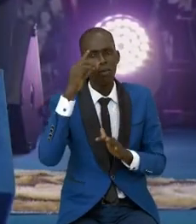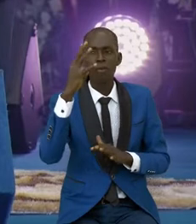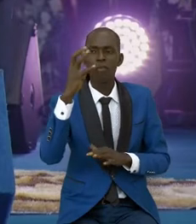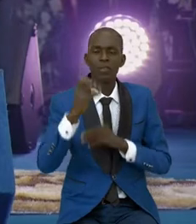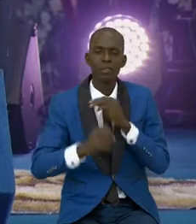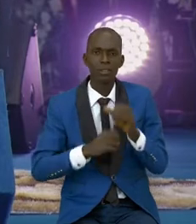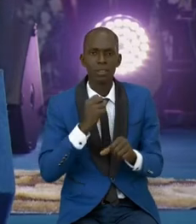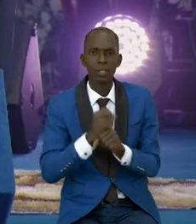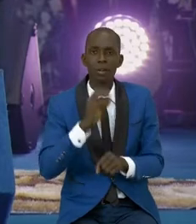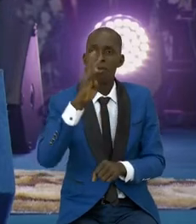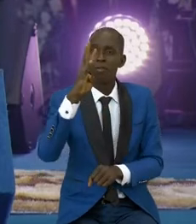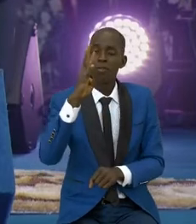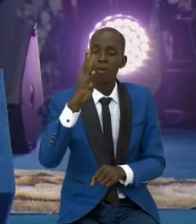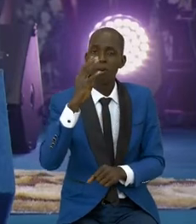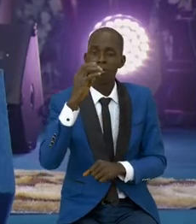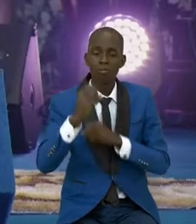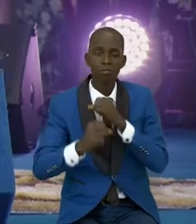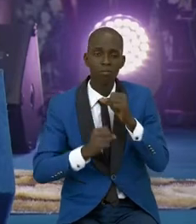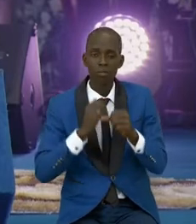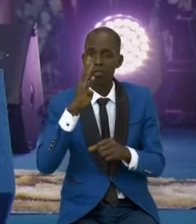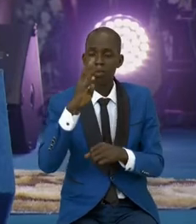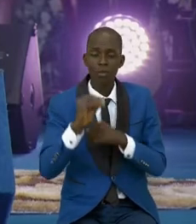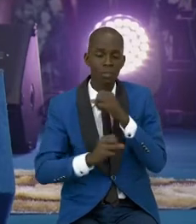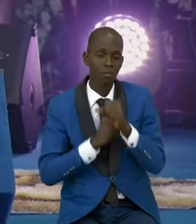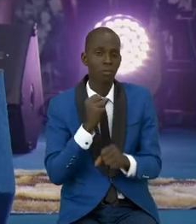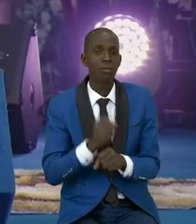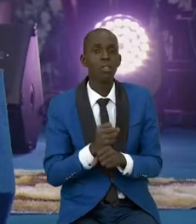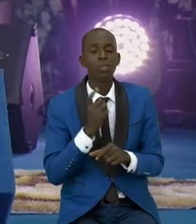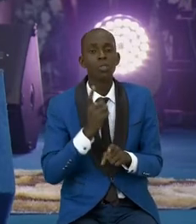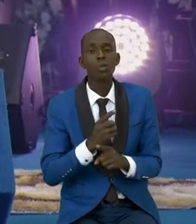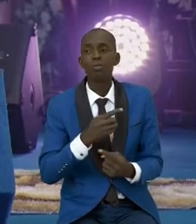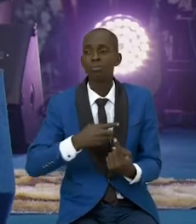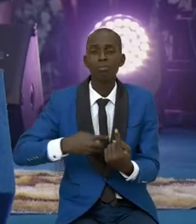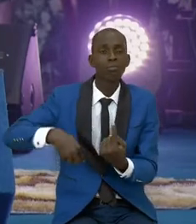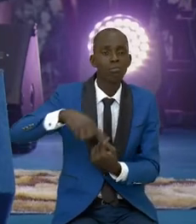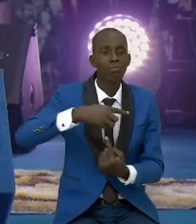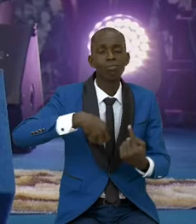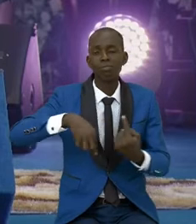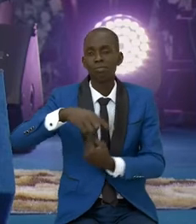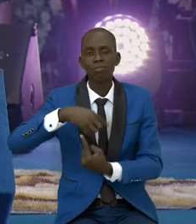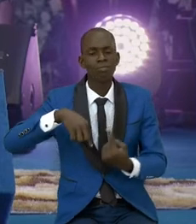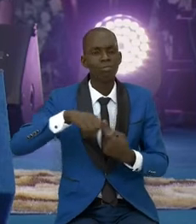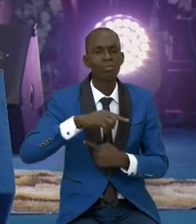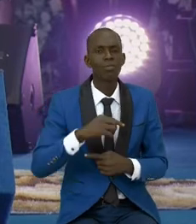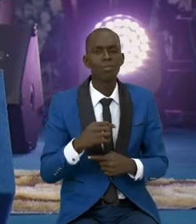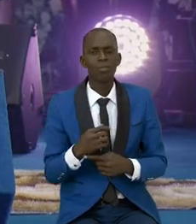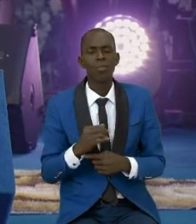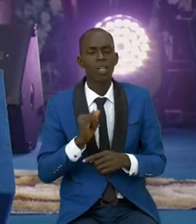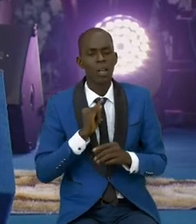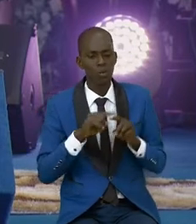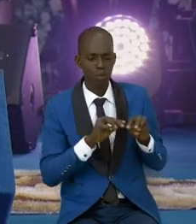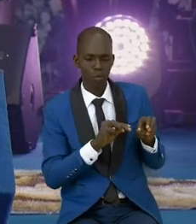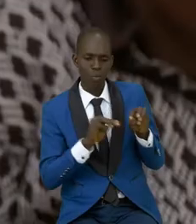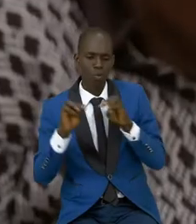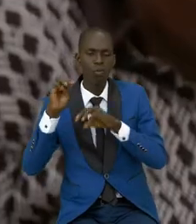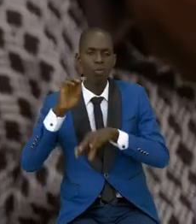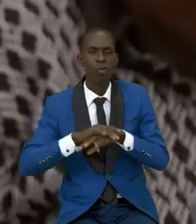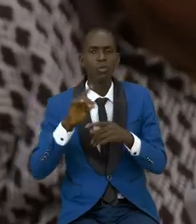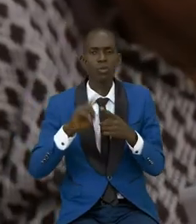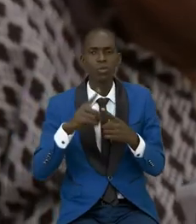4 decades, just merry-go-round. I want to move on to the land of